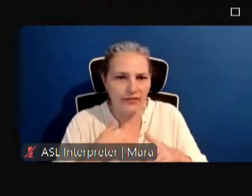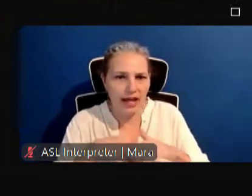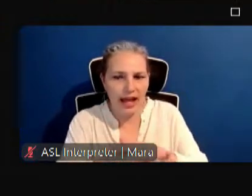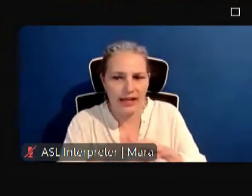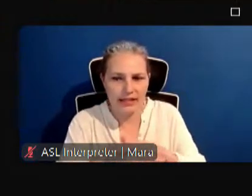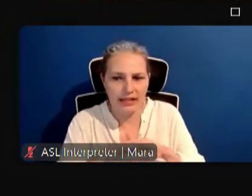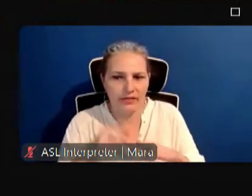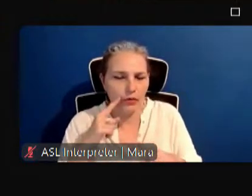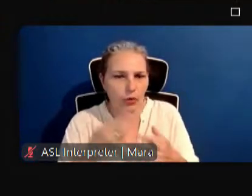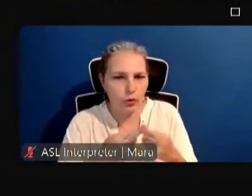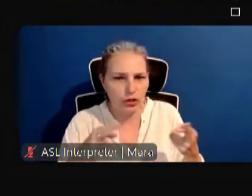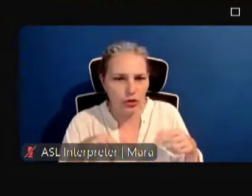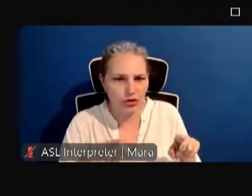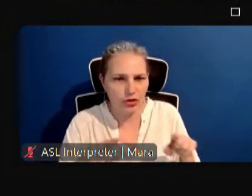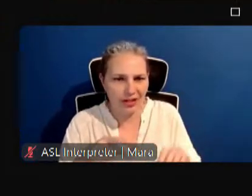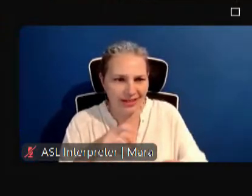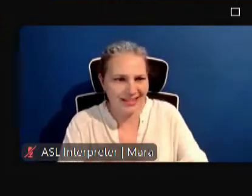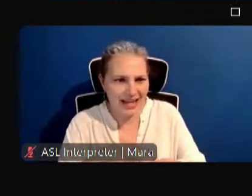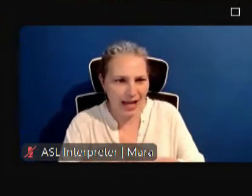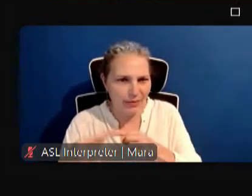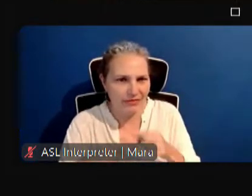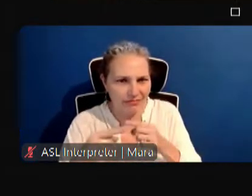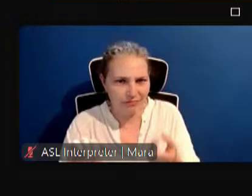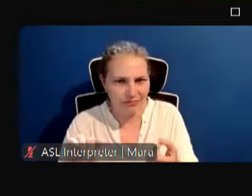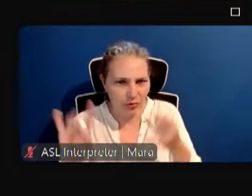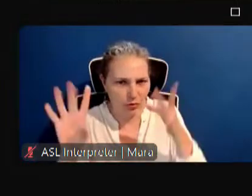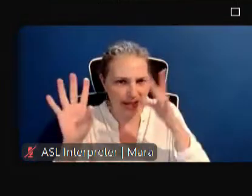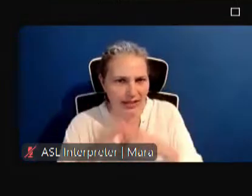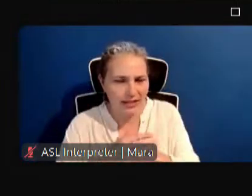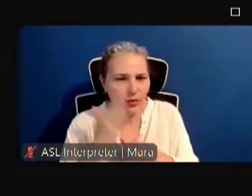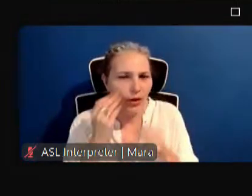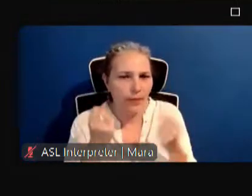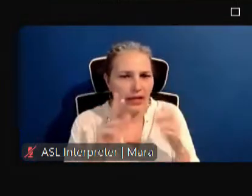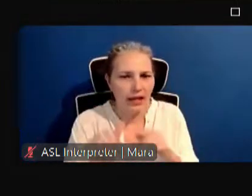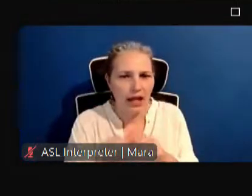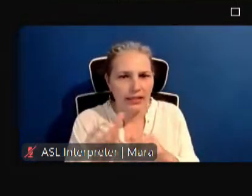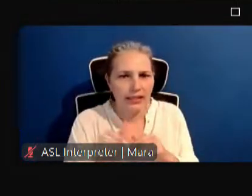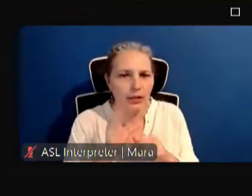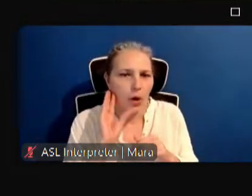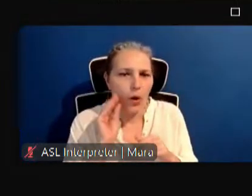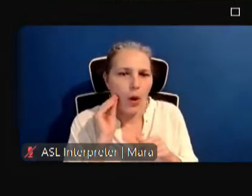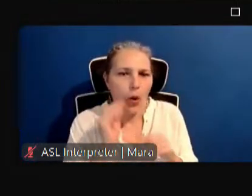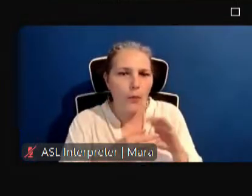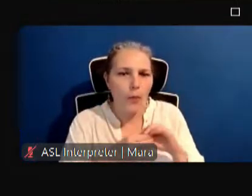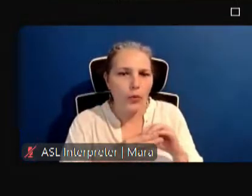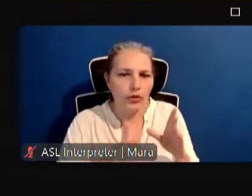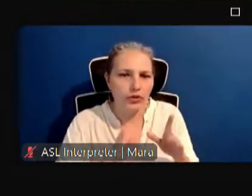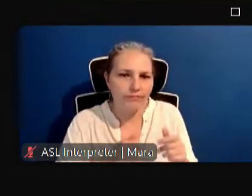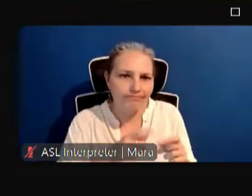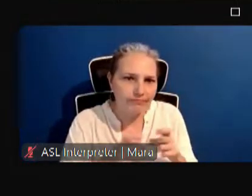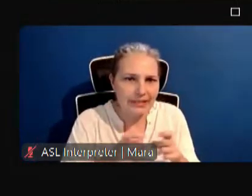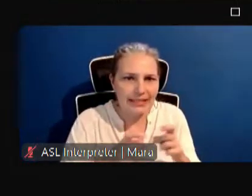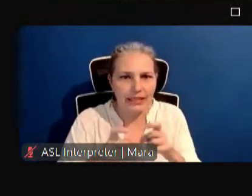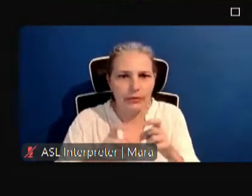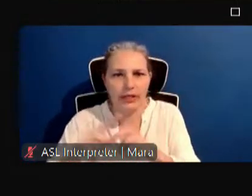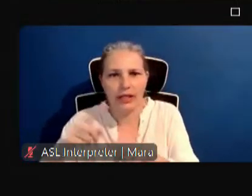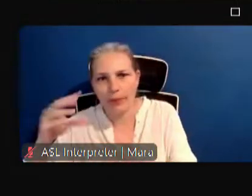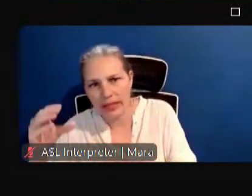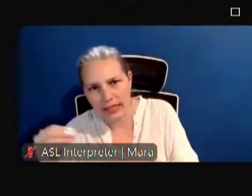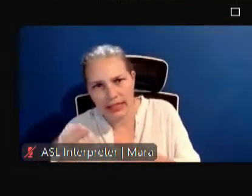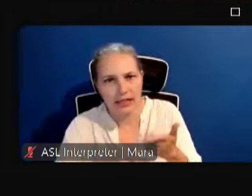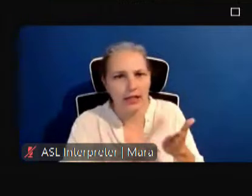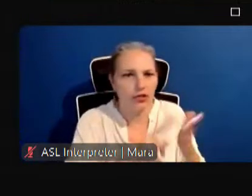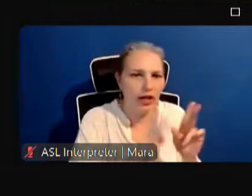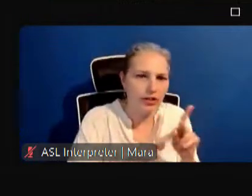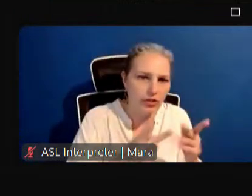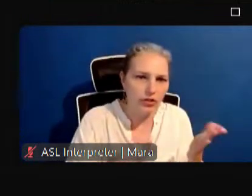crisis. We know that many Altadena homeowners are dealing with companies and contractors to either rebuild their home entirely or repair a standing